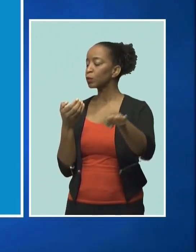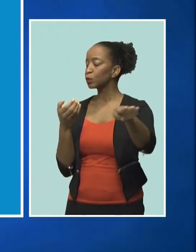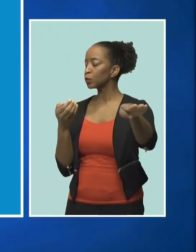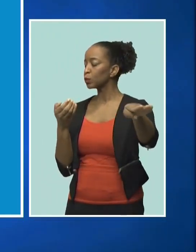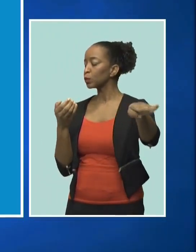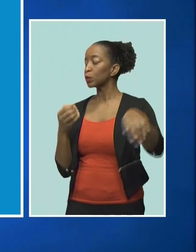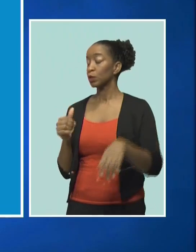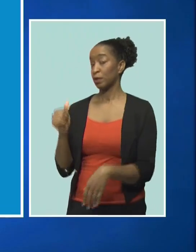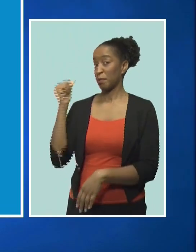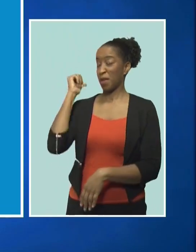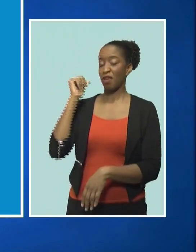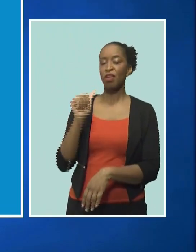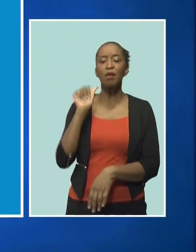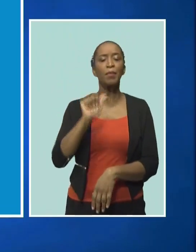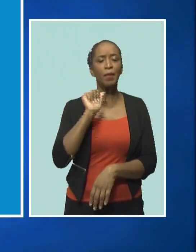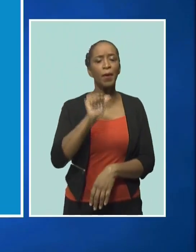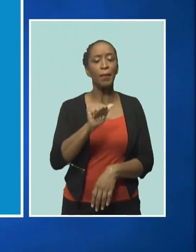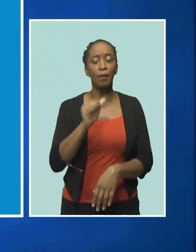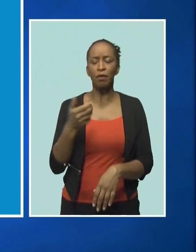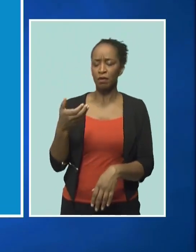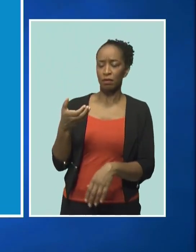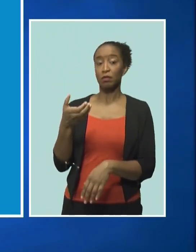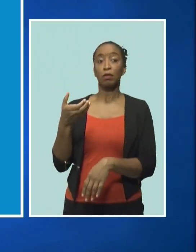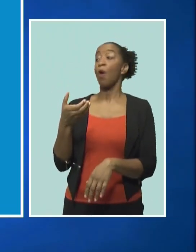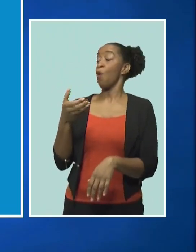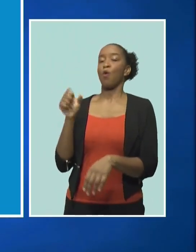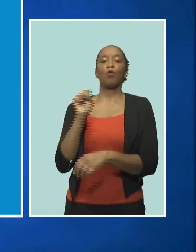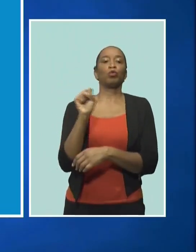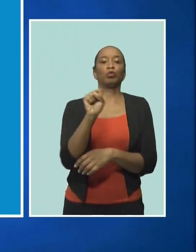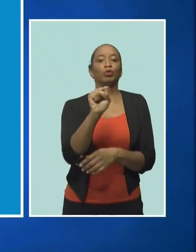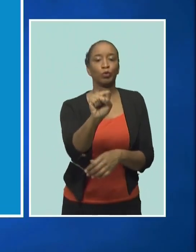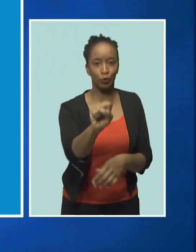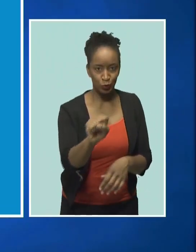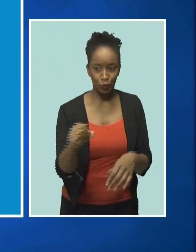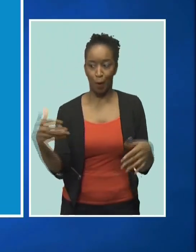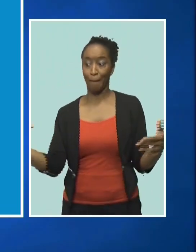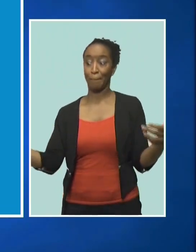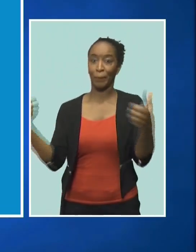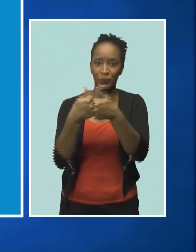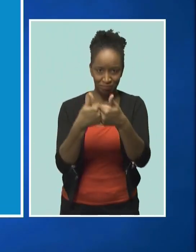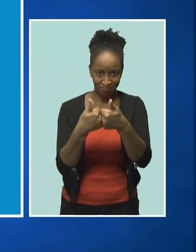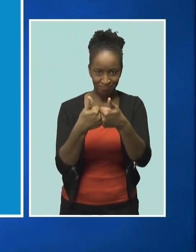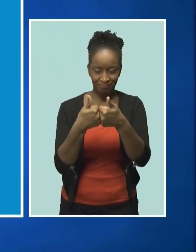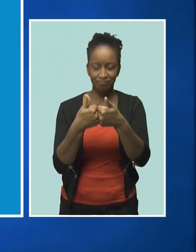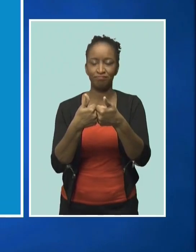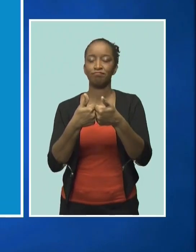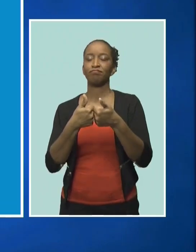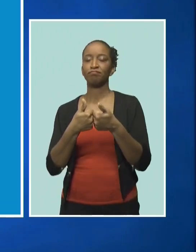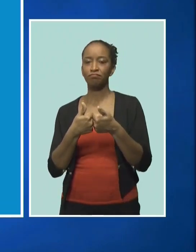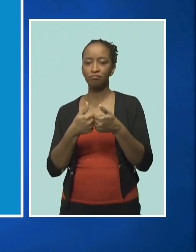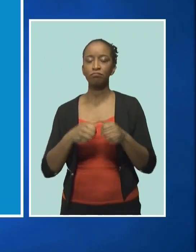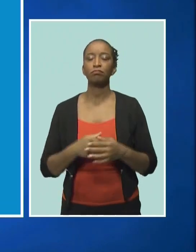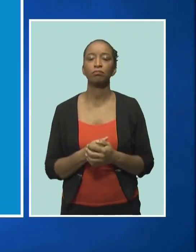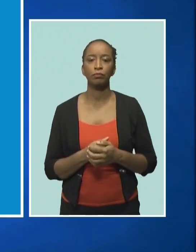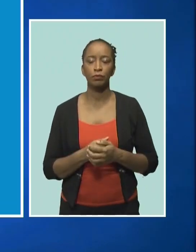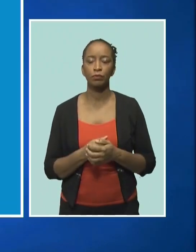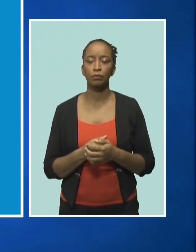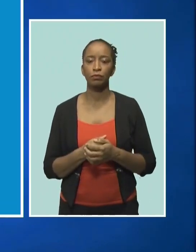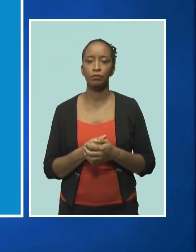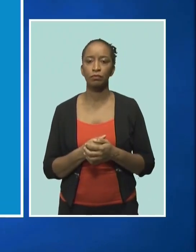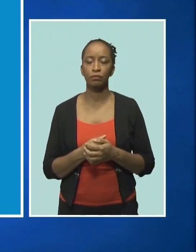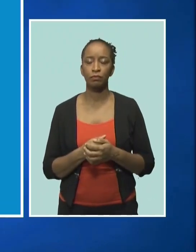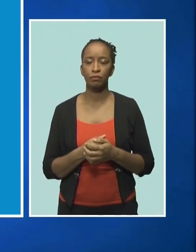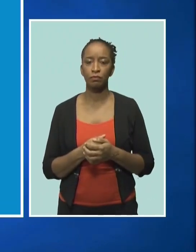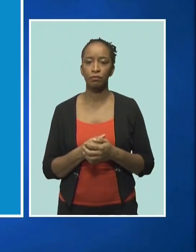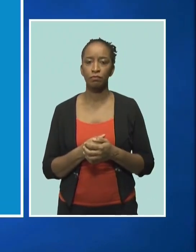starts to blow their horn, and then you react and you cause a accident when you accelerate.